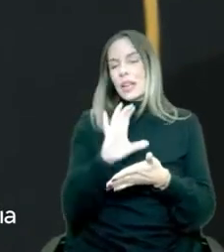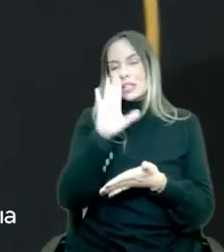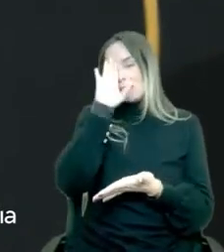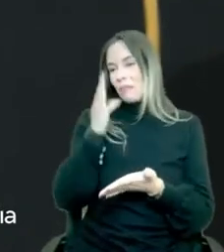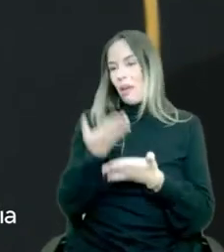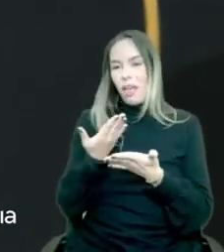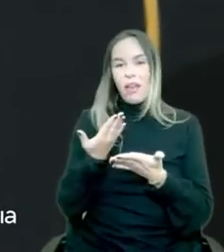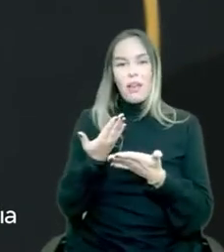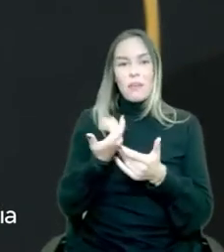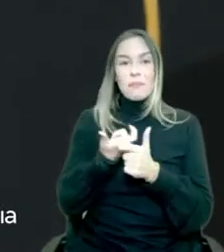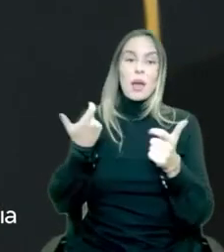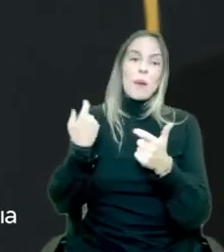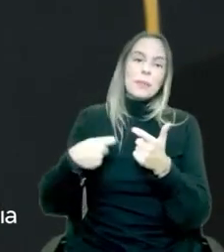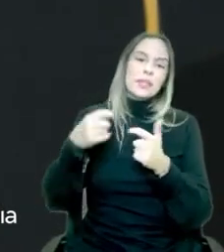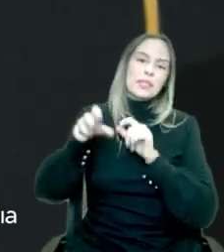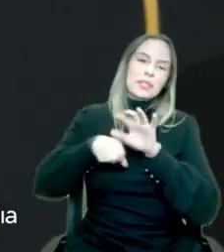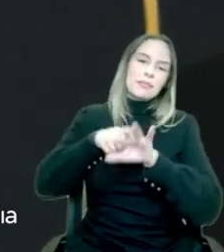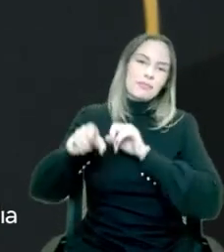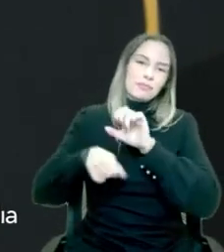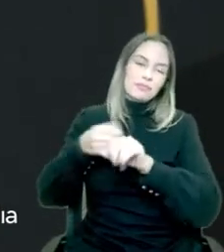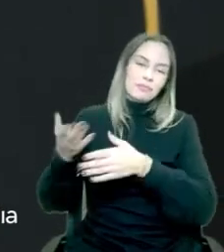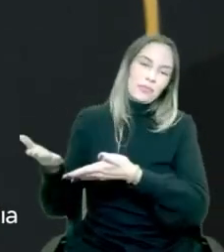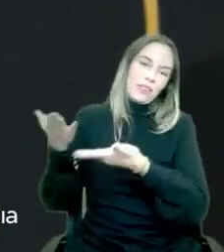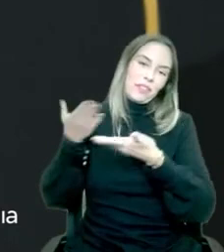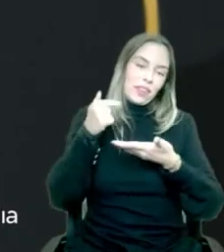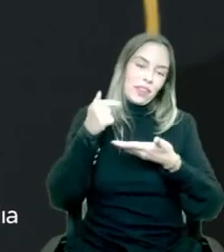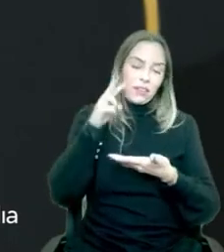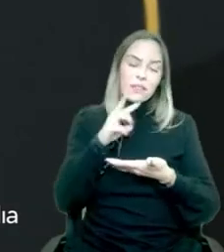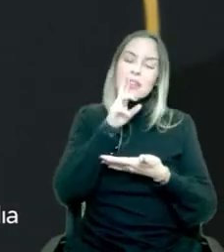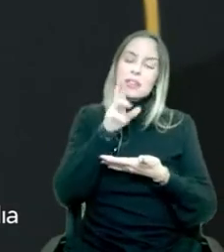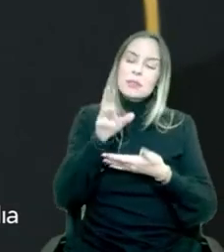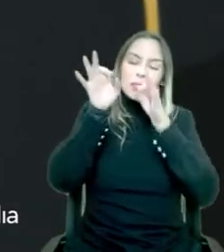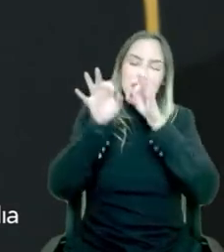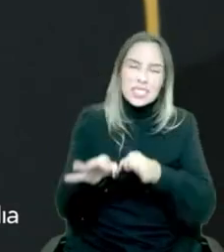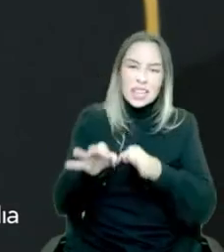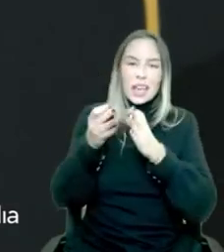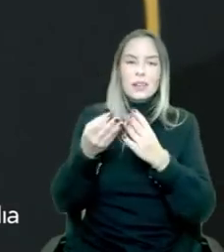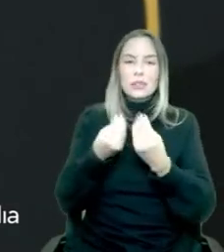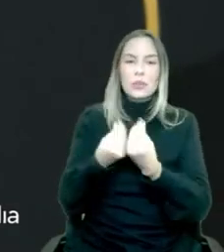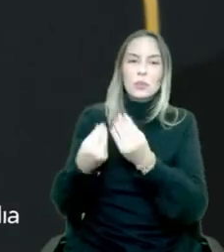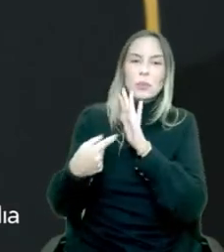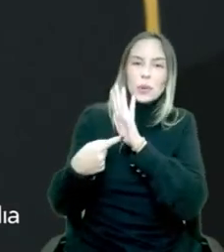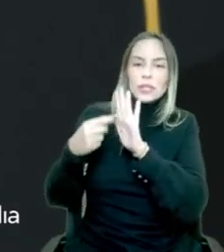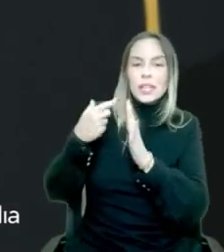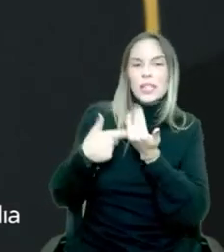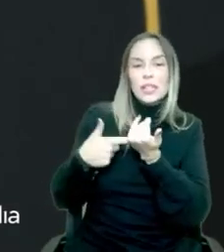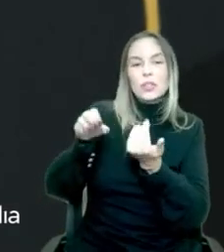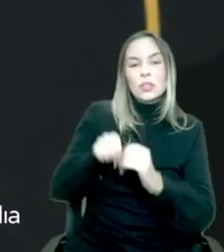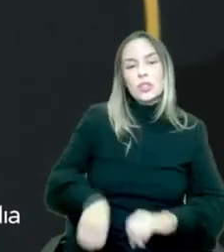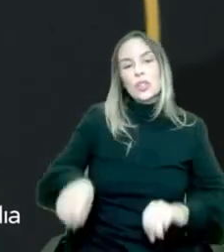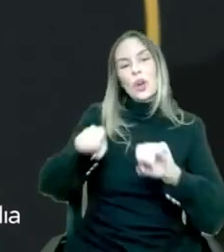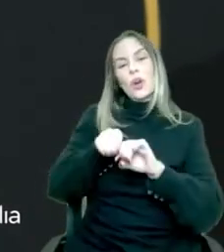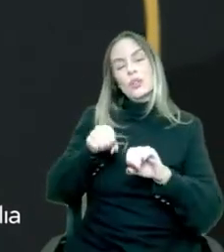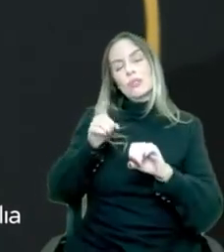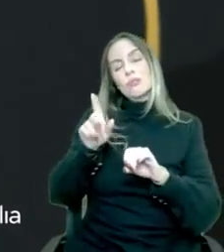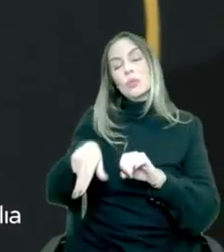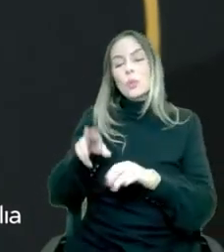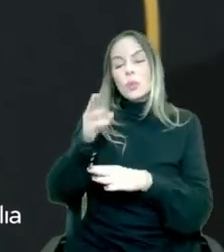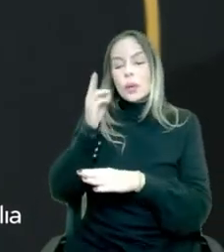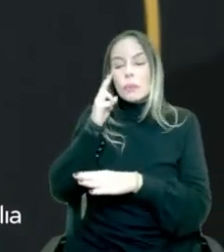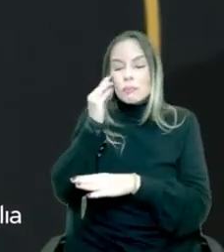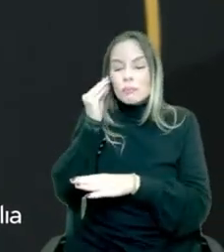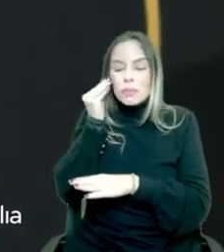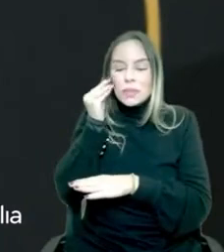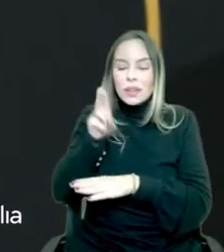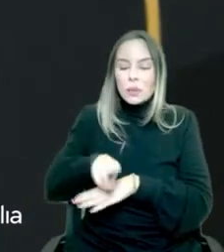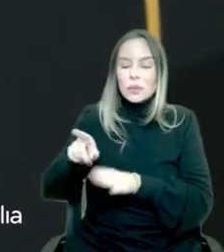customers. We need to give the right answers. This is a technology that, you know, they've never used before, but even our customer service agents, you know, they have to